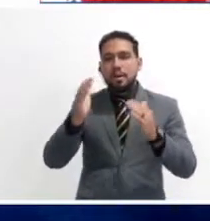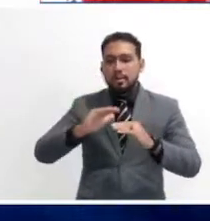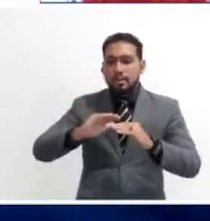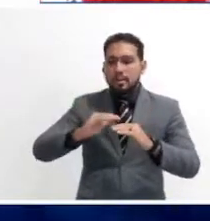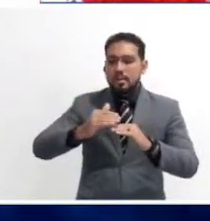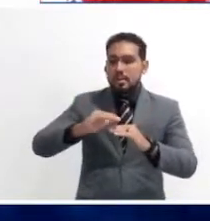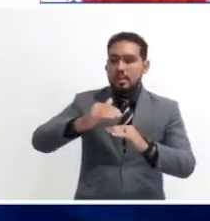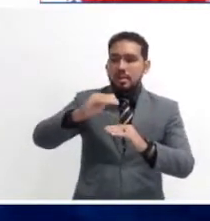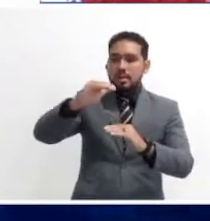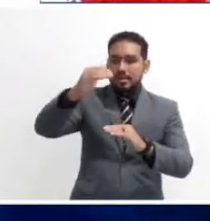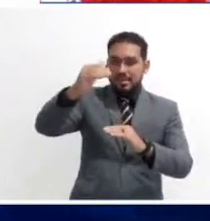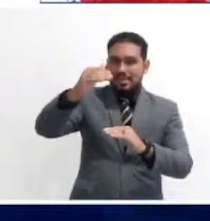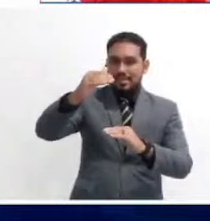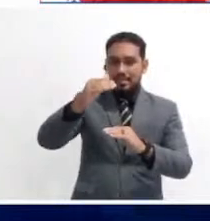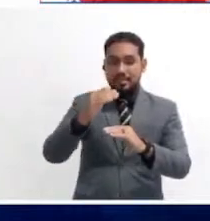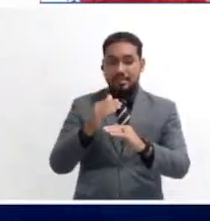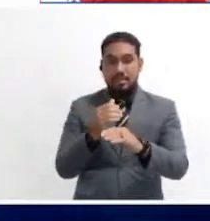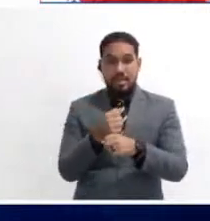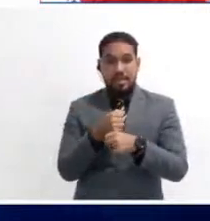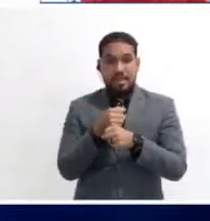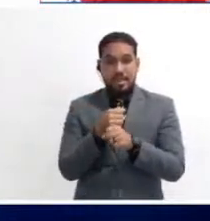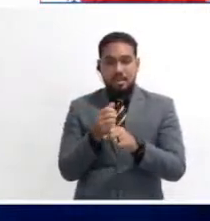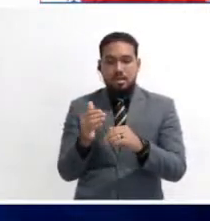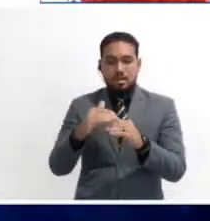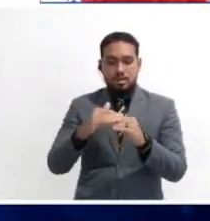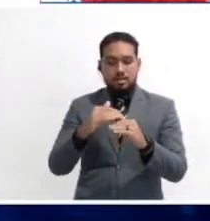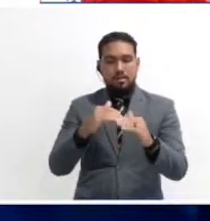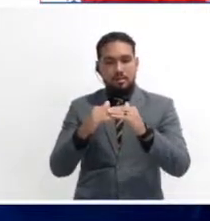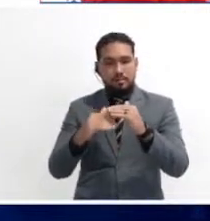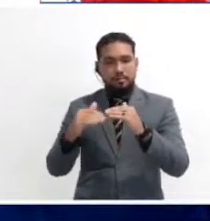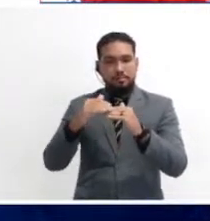layer of conductive material